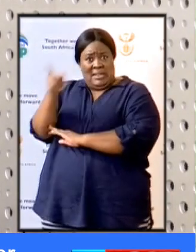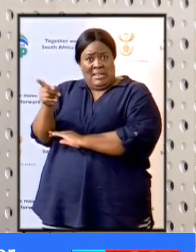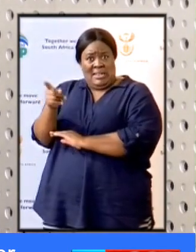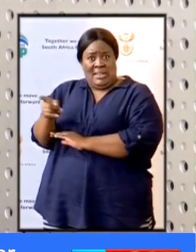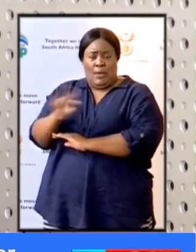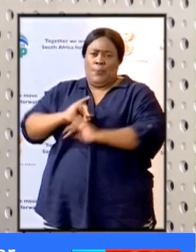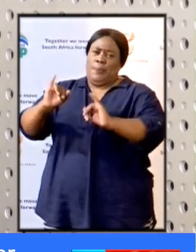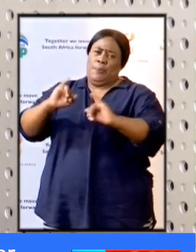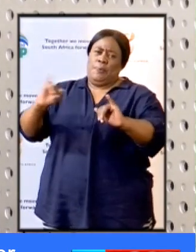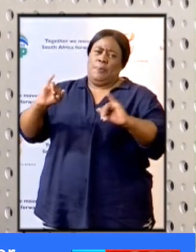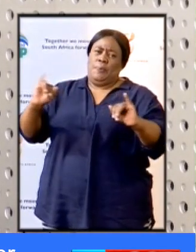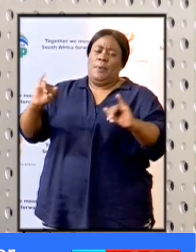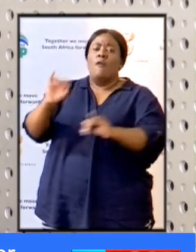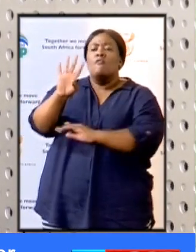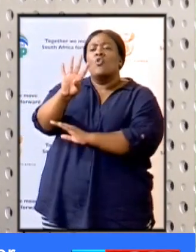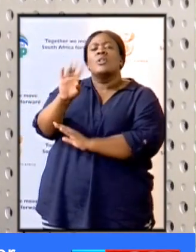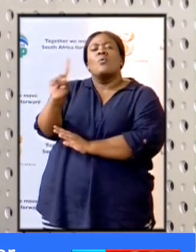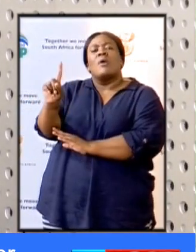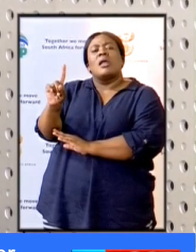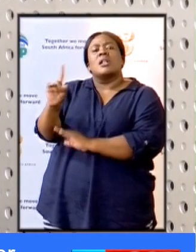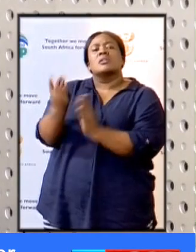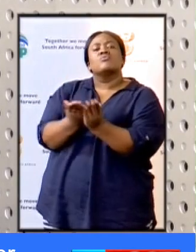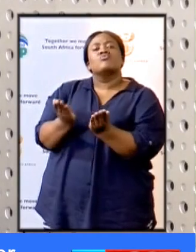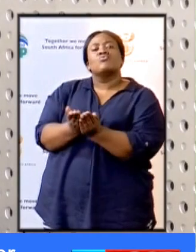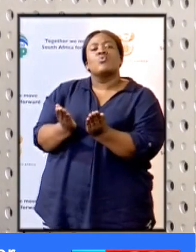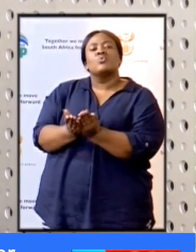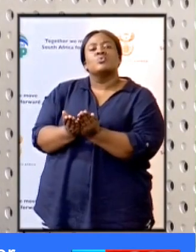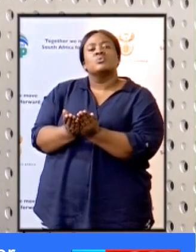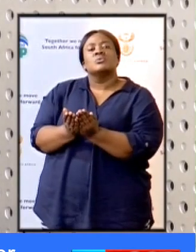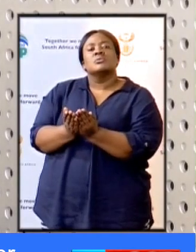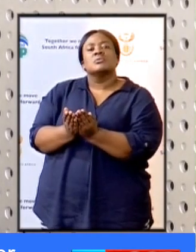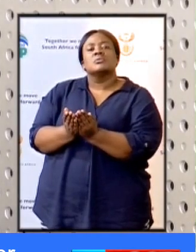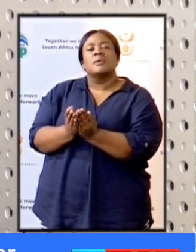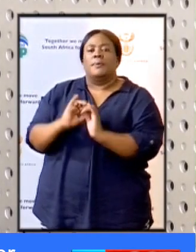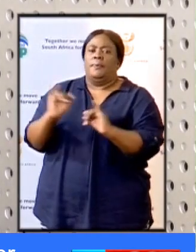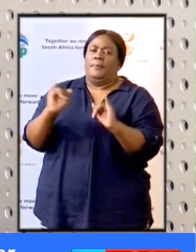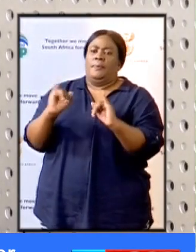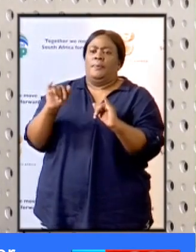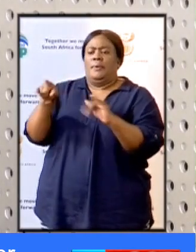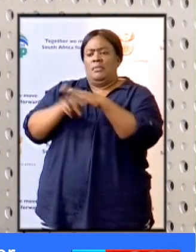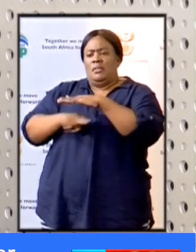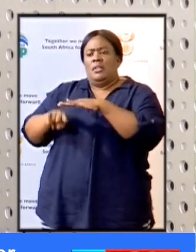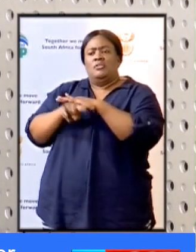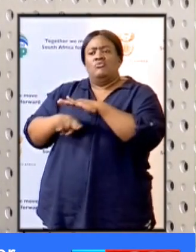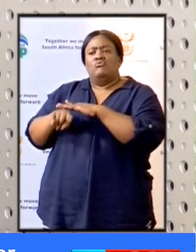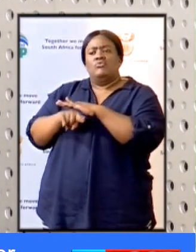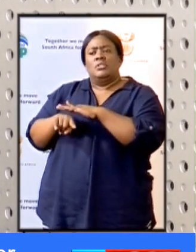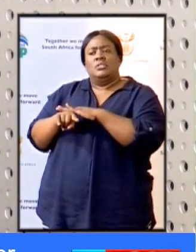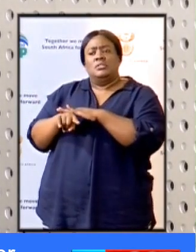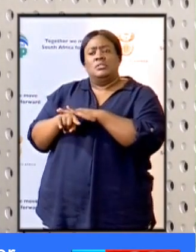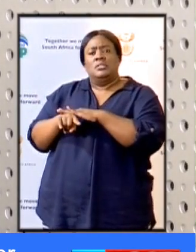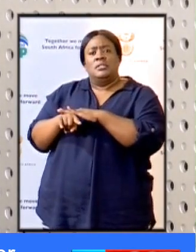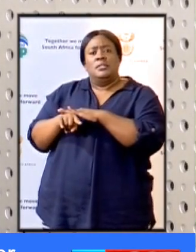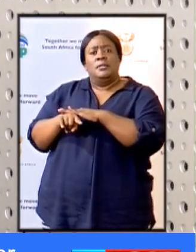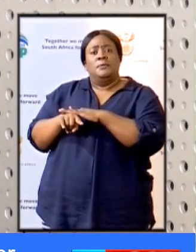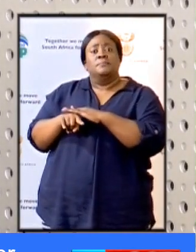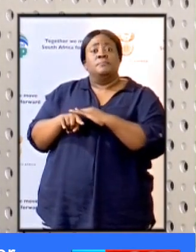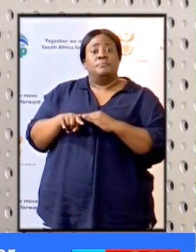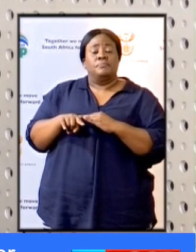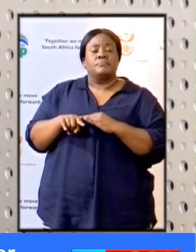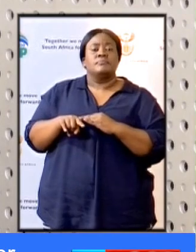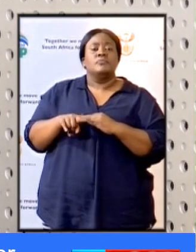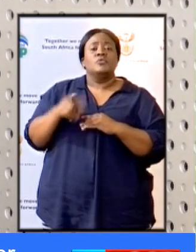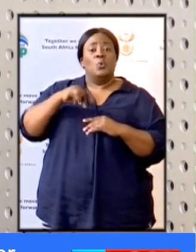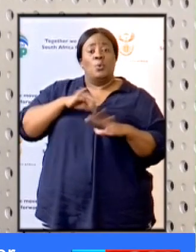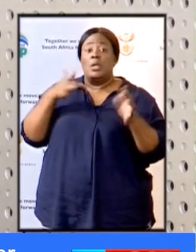with 41 schools affected, just as a district. And we say we're extremely concerned by this level